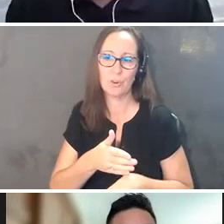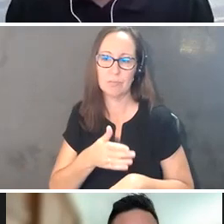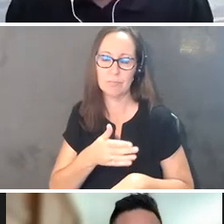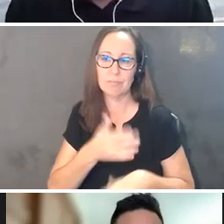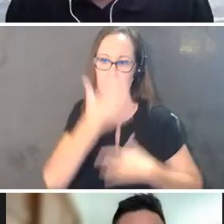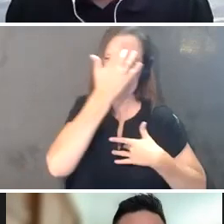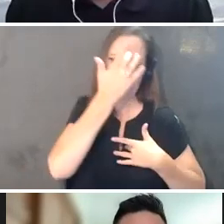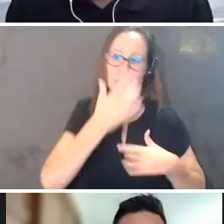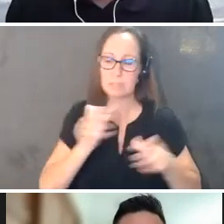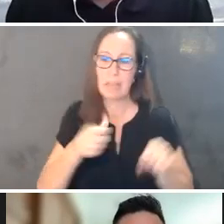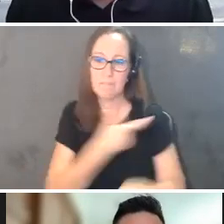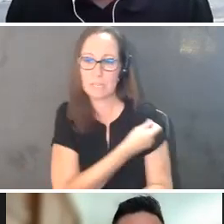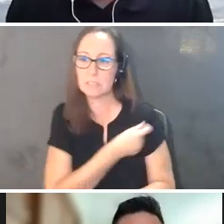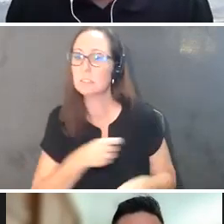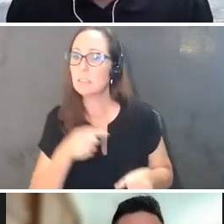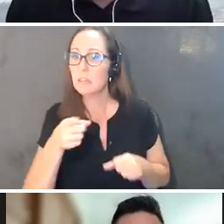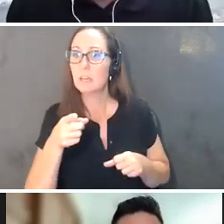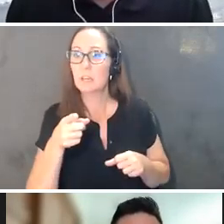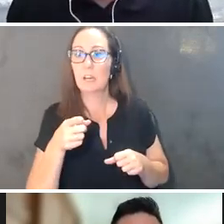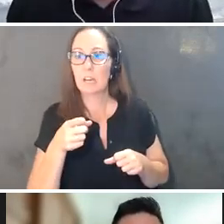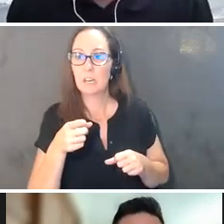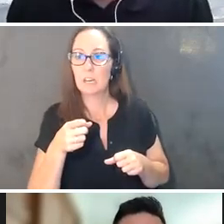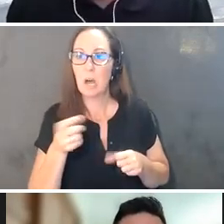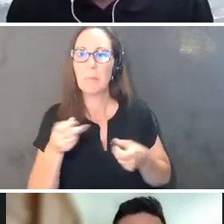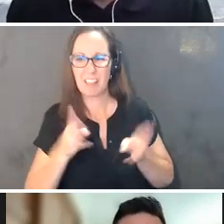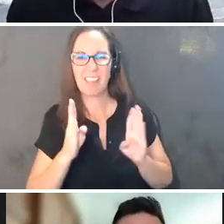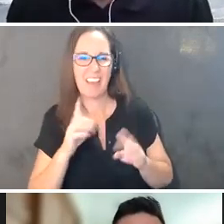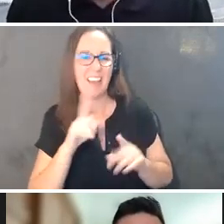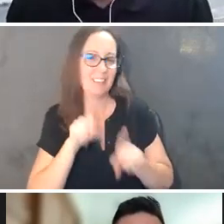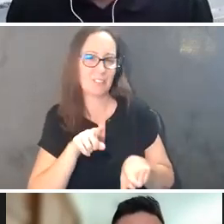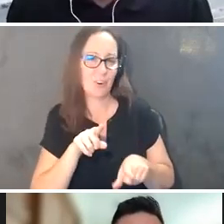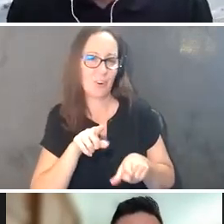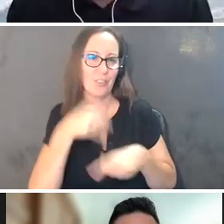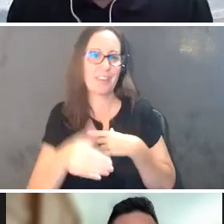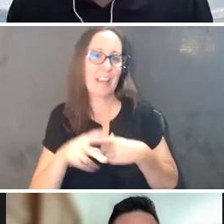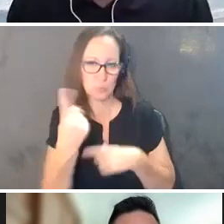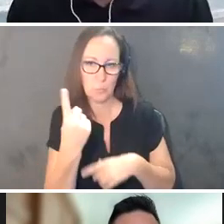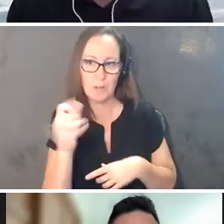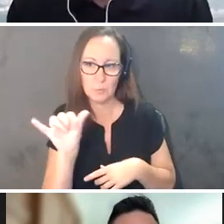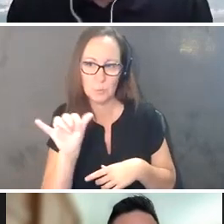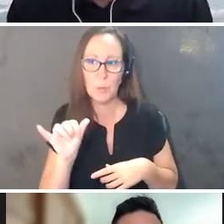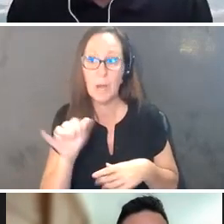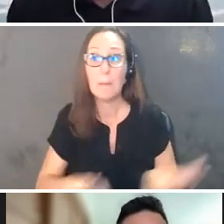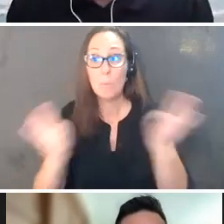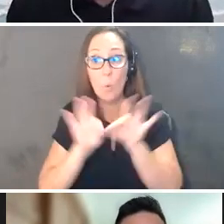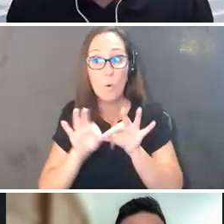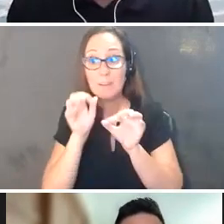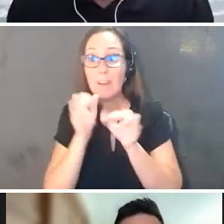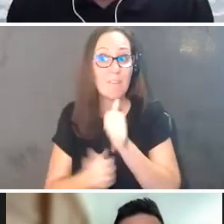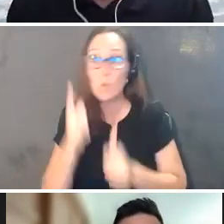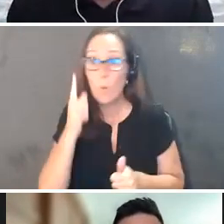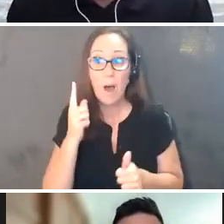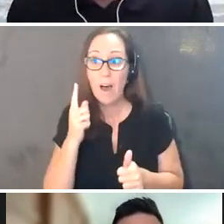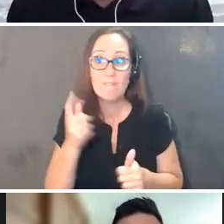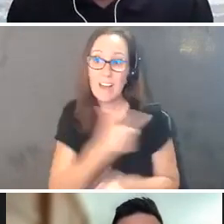And so I'm gonna let Dr. Ritanasan answer this question. What is the importance of everyone being vaccinated? Why does